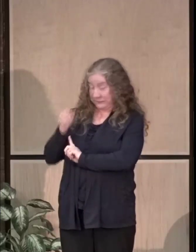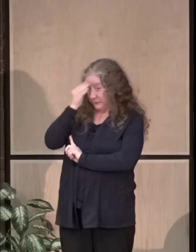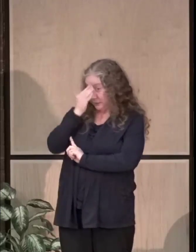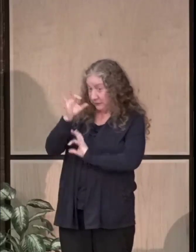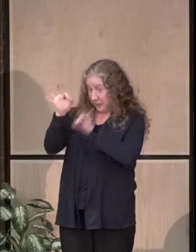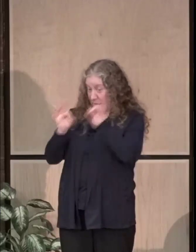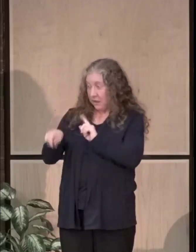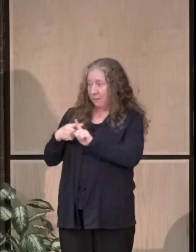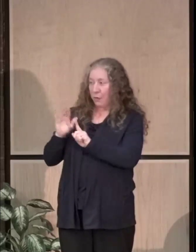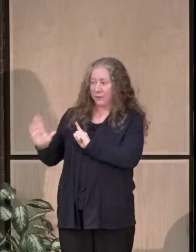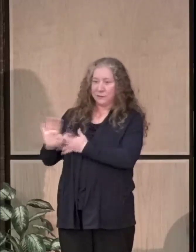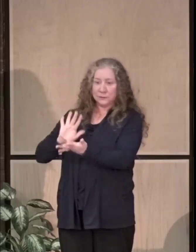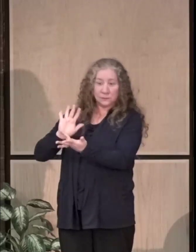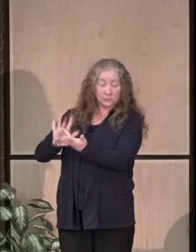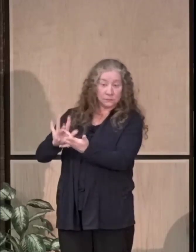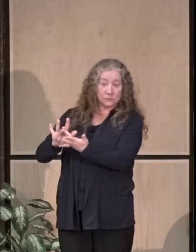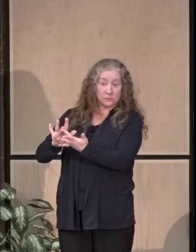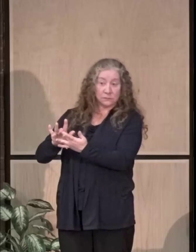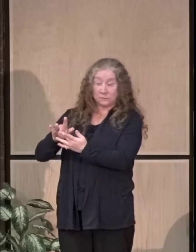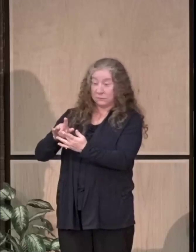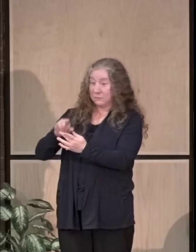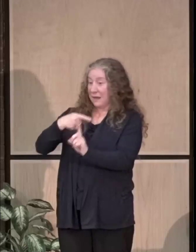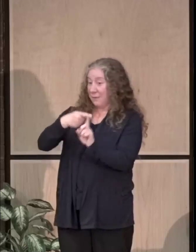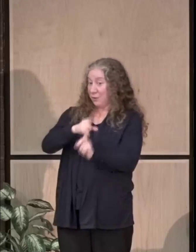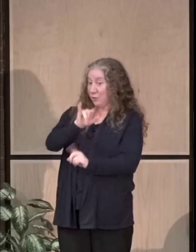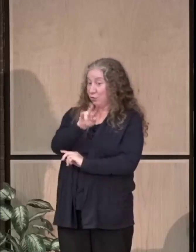about his communications in July